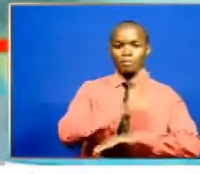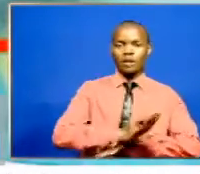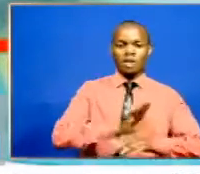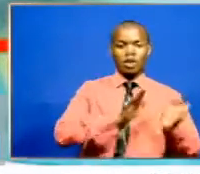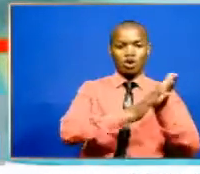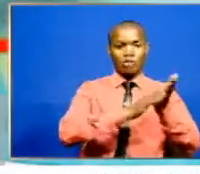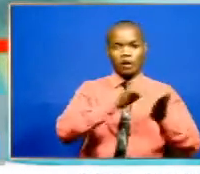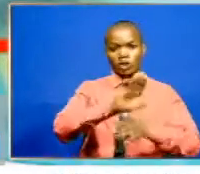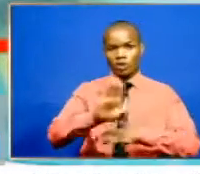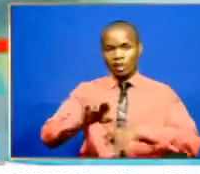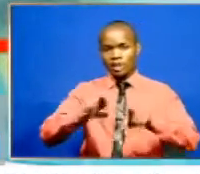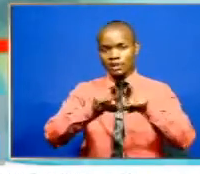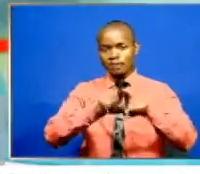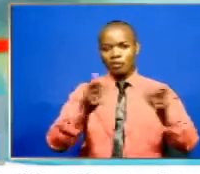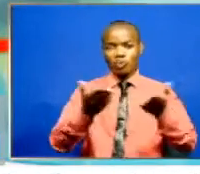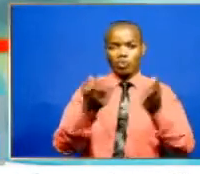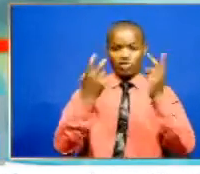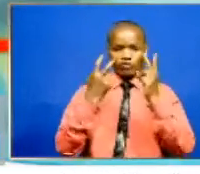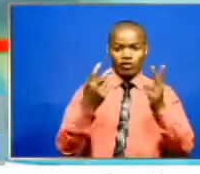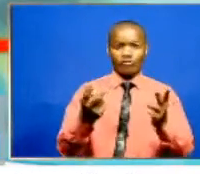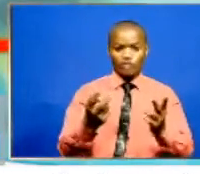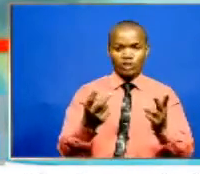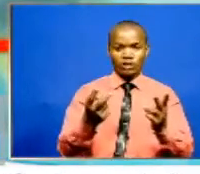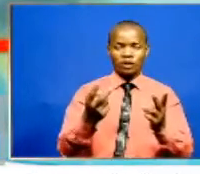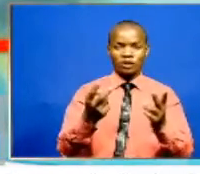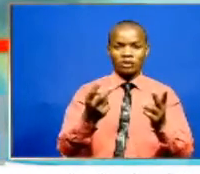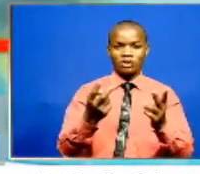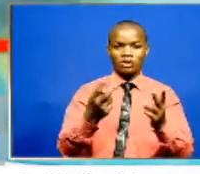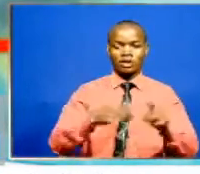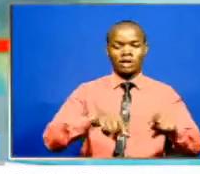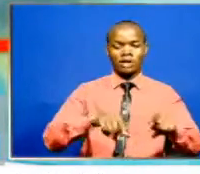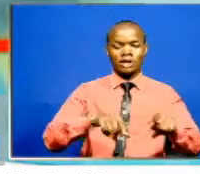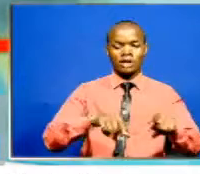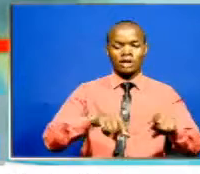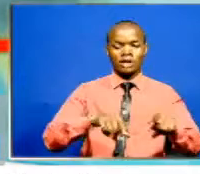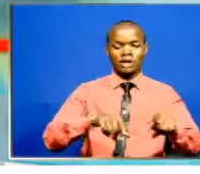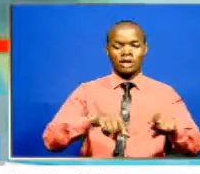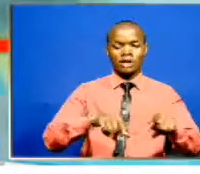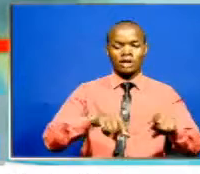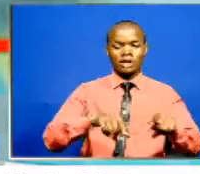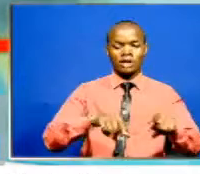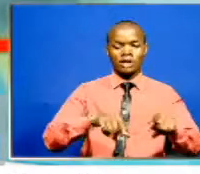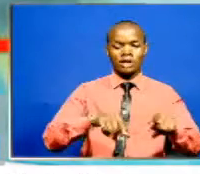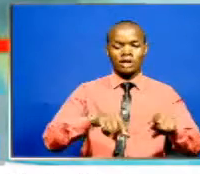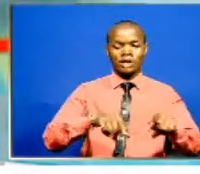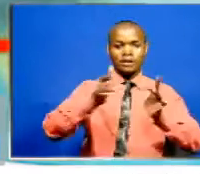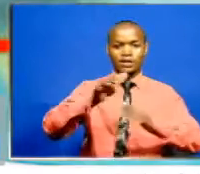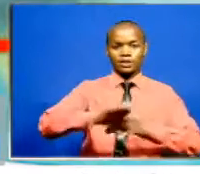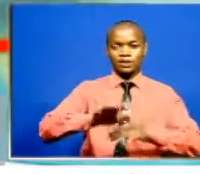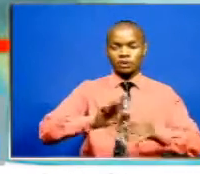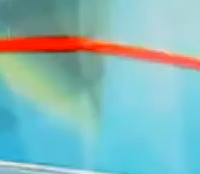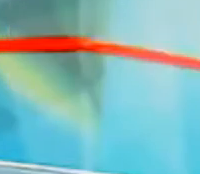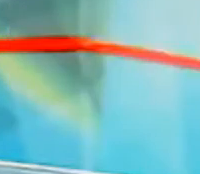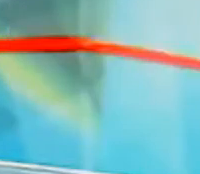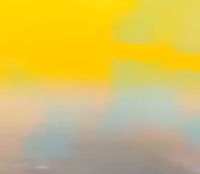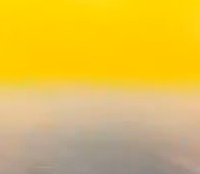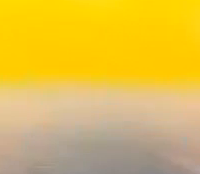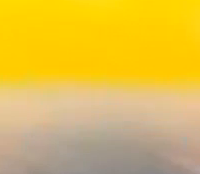comments, suggestions, or even where you are watching us from. Kindly hit us up on all. Let's take that